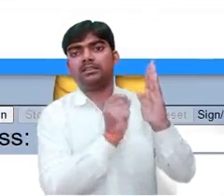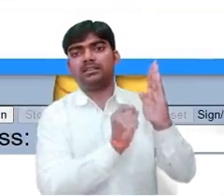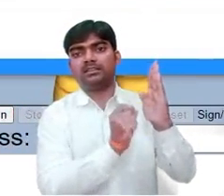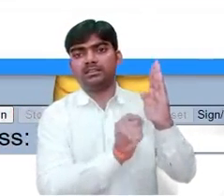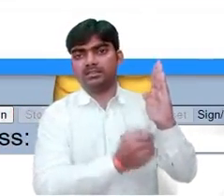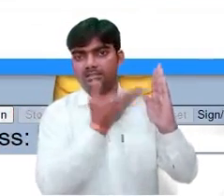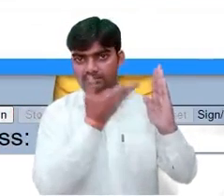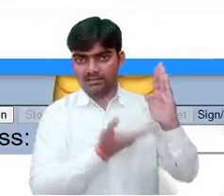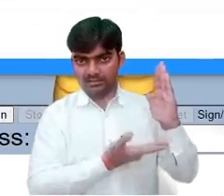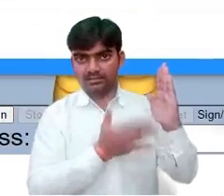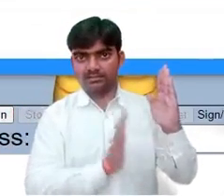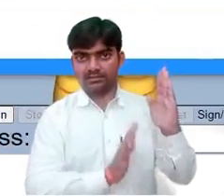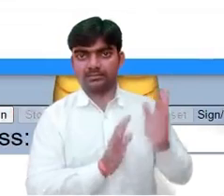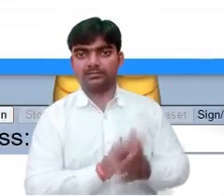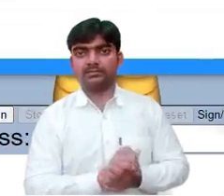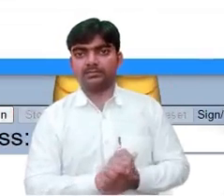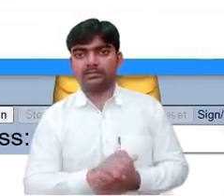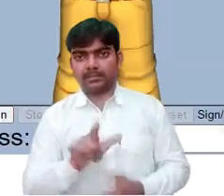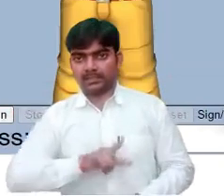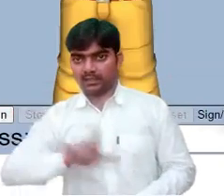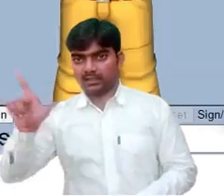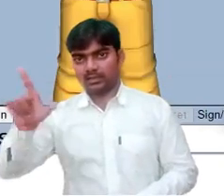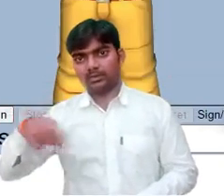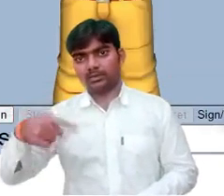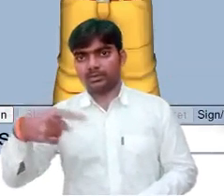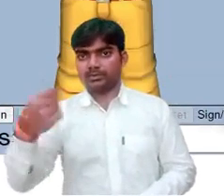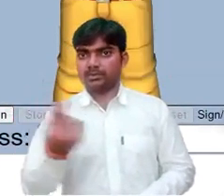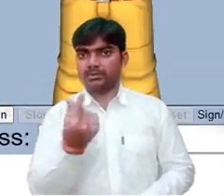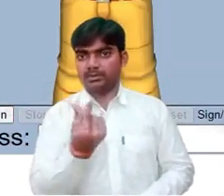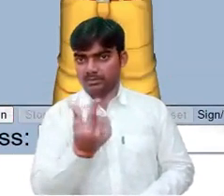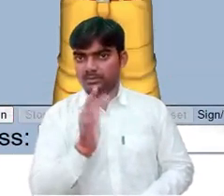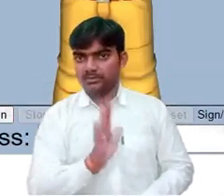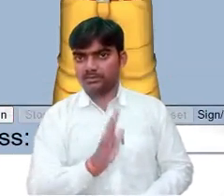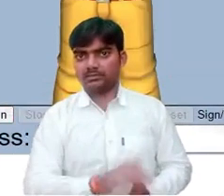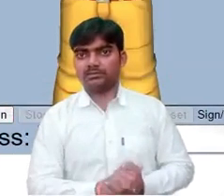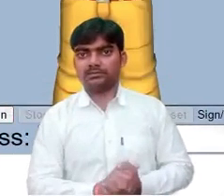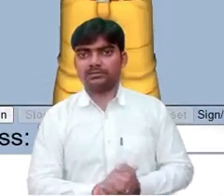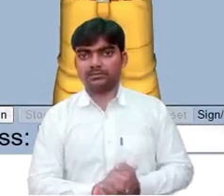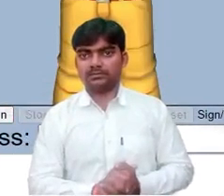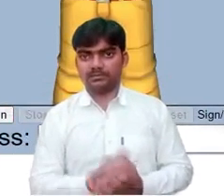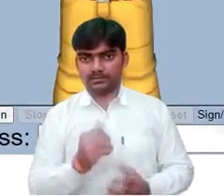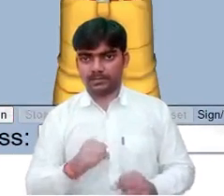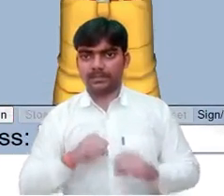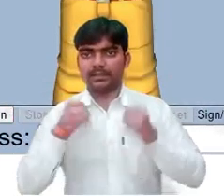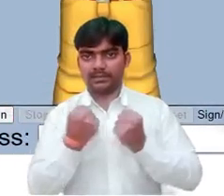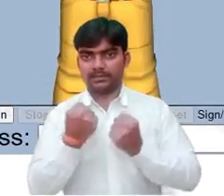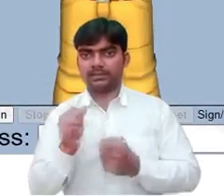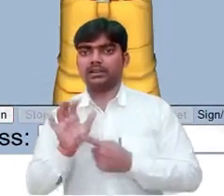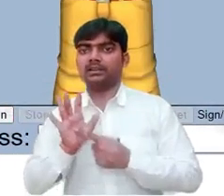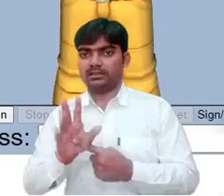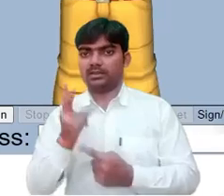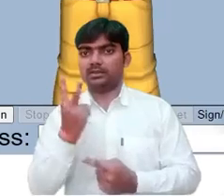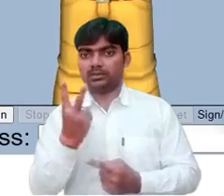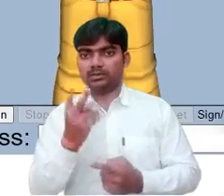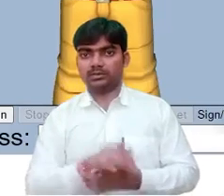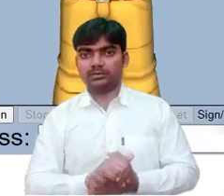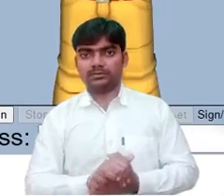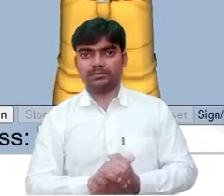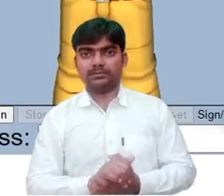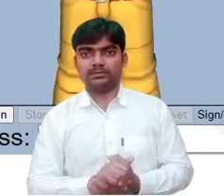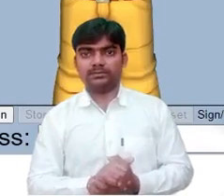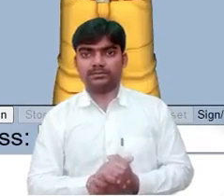which are used at the airports. So let us try one or two static announcements on this system.